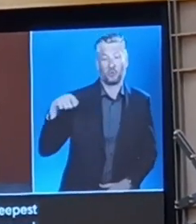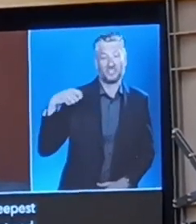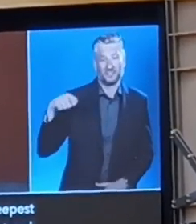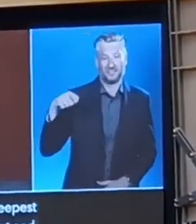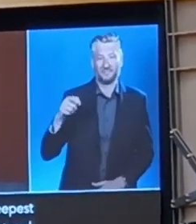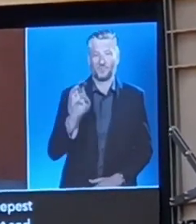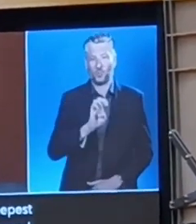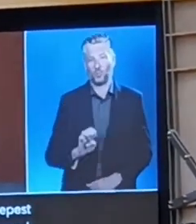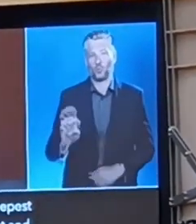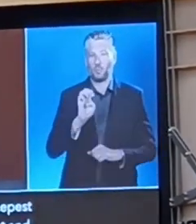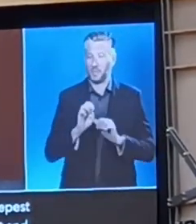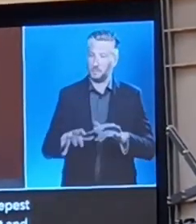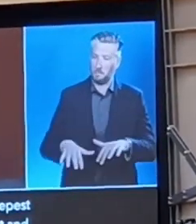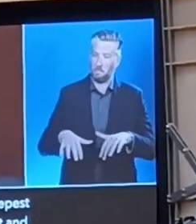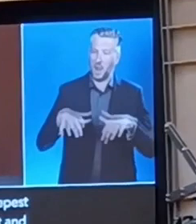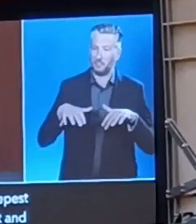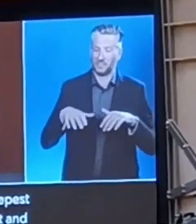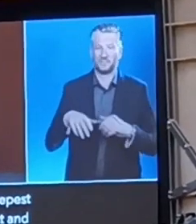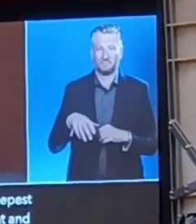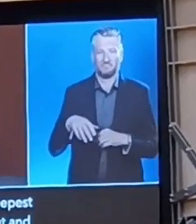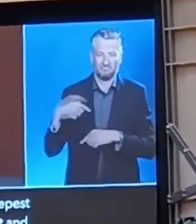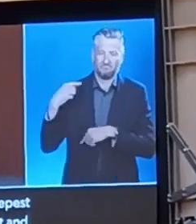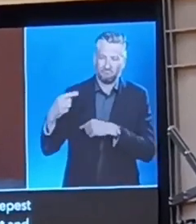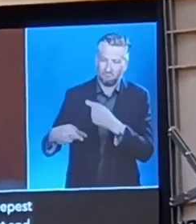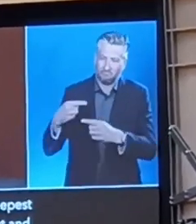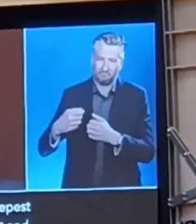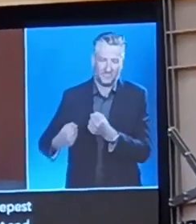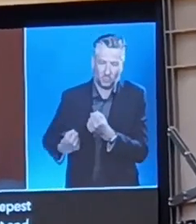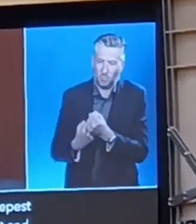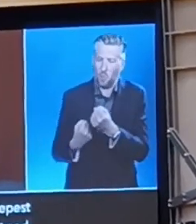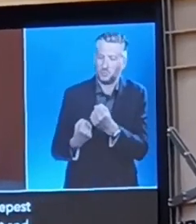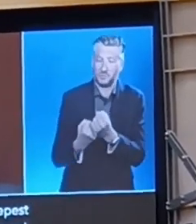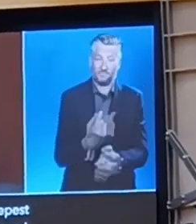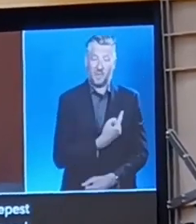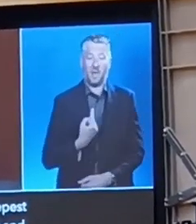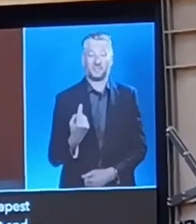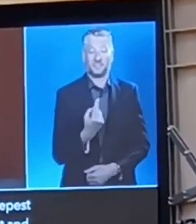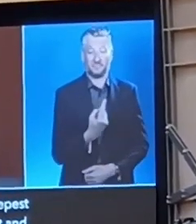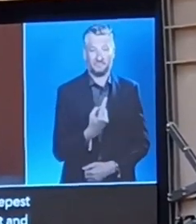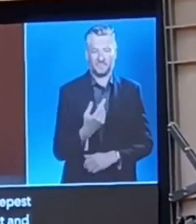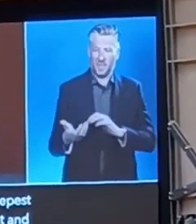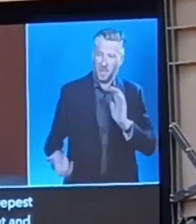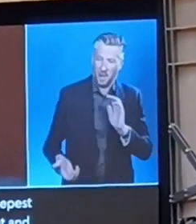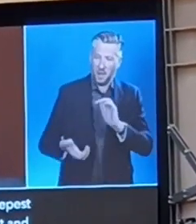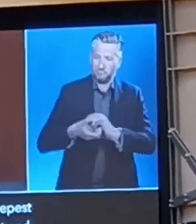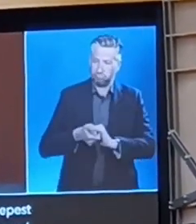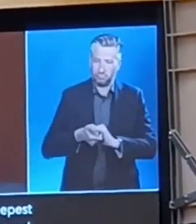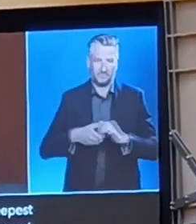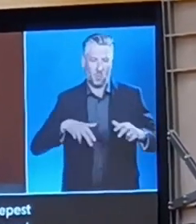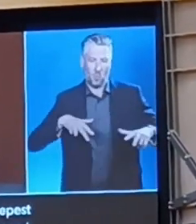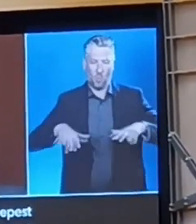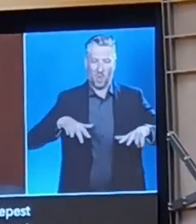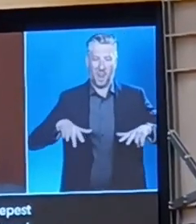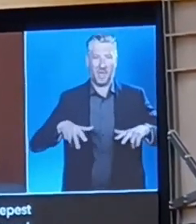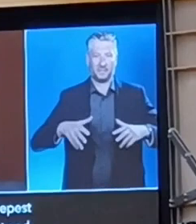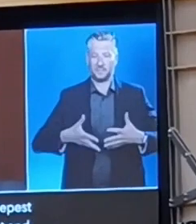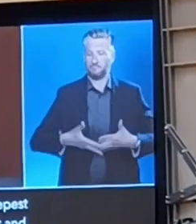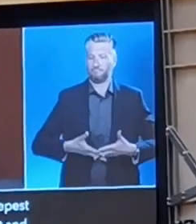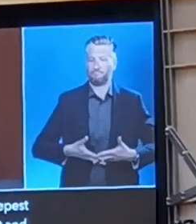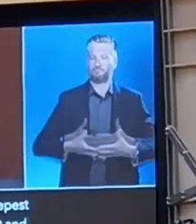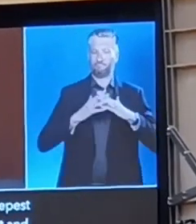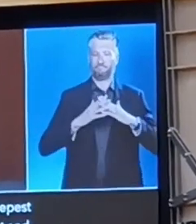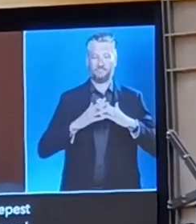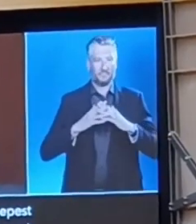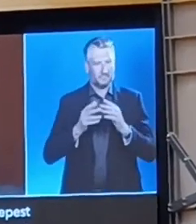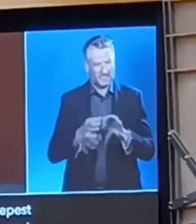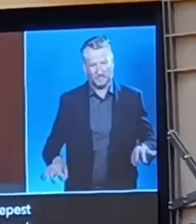for supporting us to co-organize this very crucial